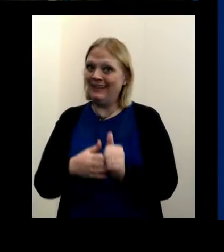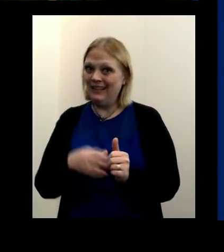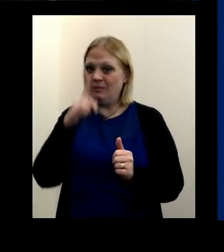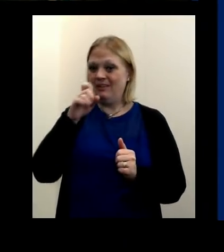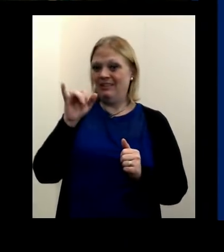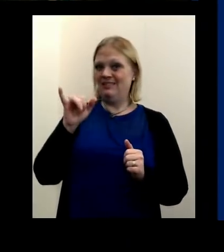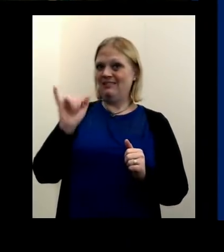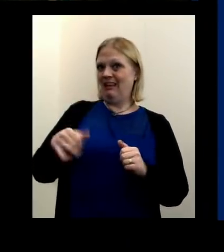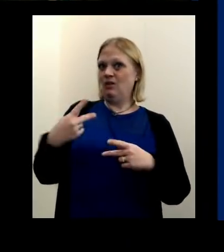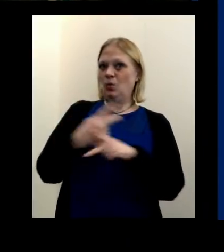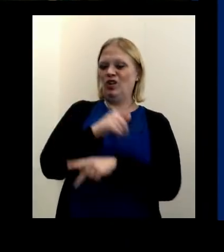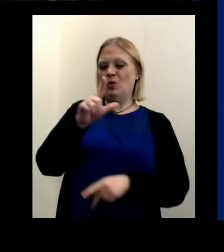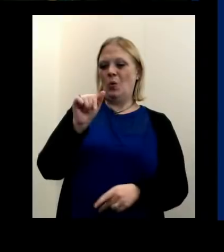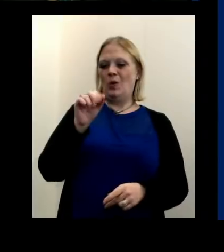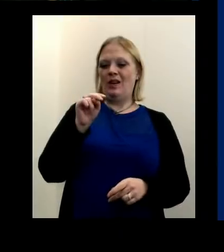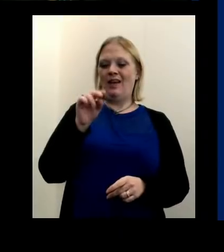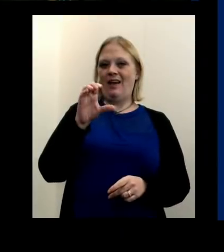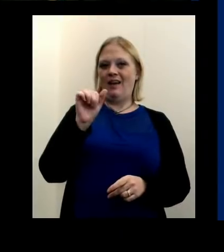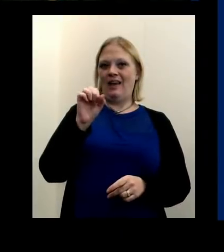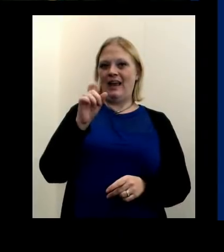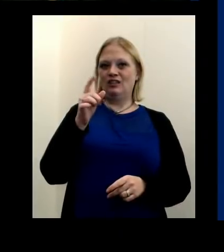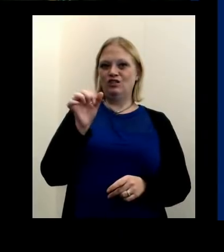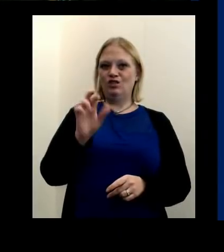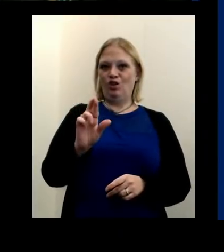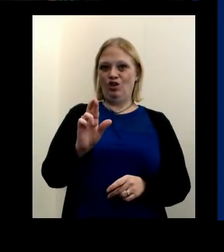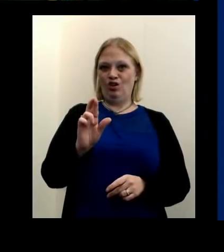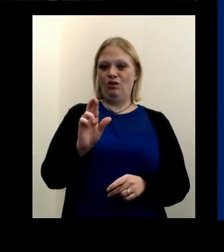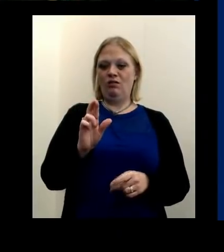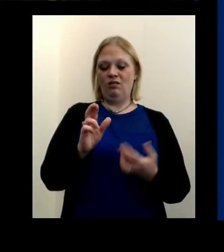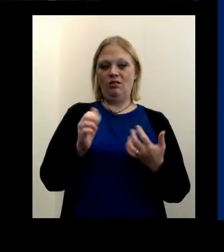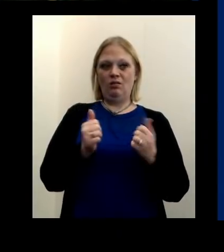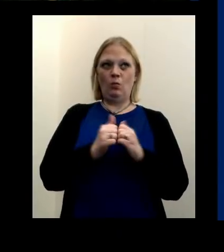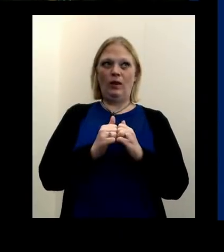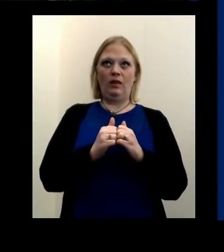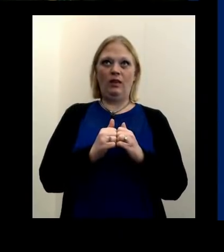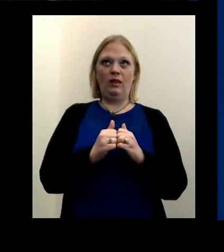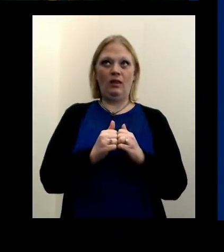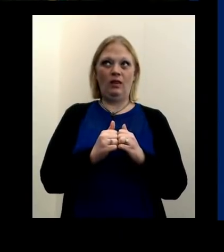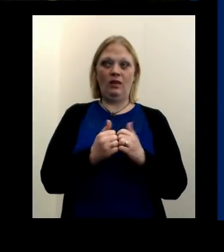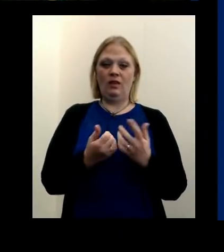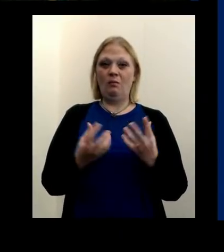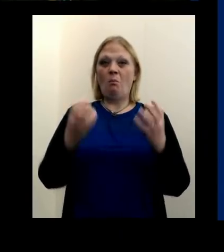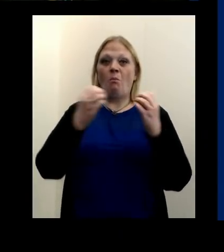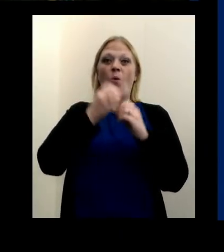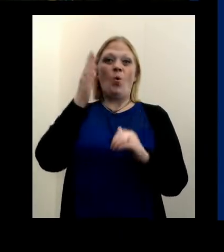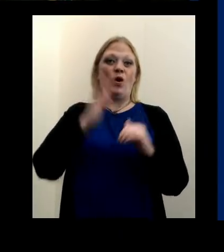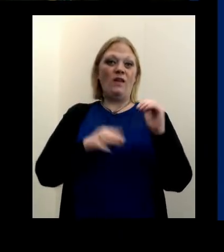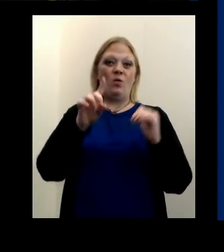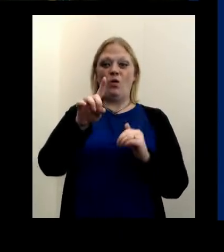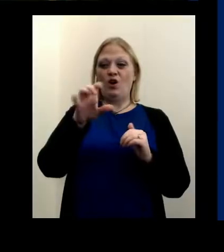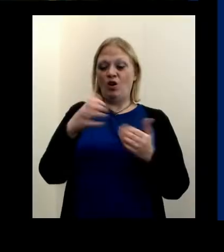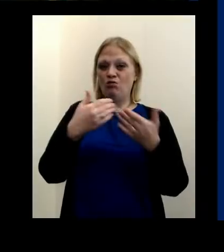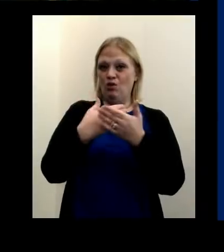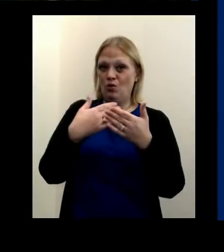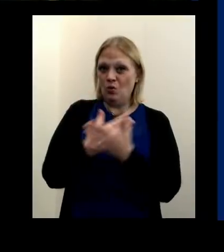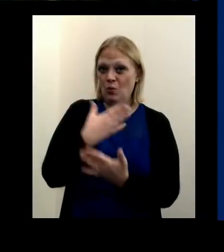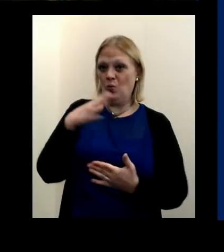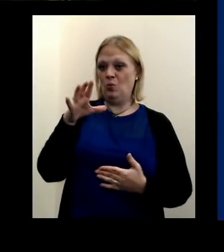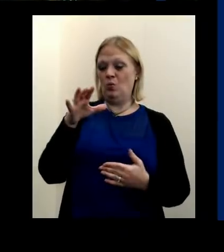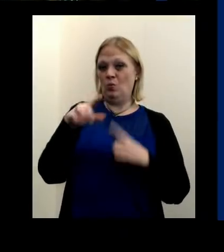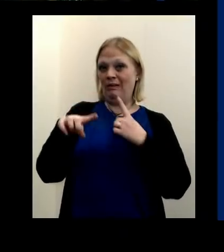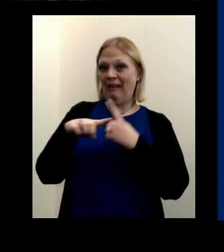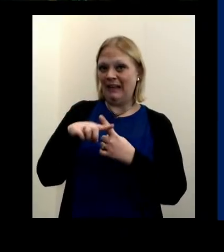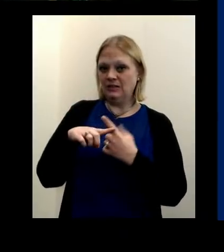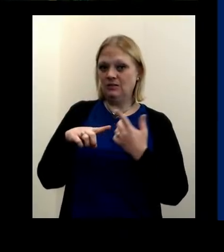of these cases that you see here, with more than 100 new cases per 100,000 population.